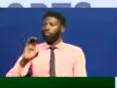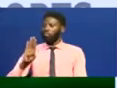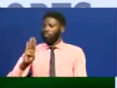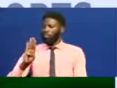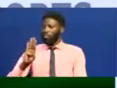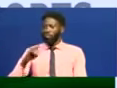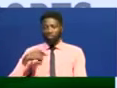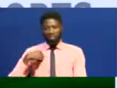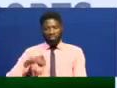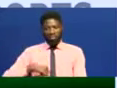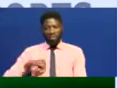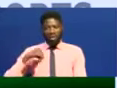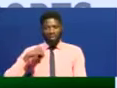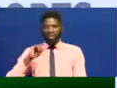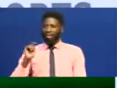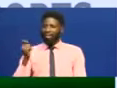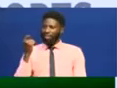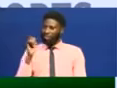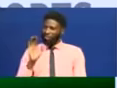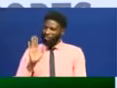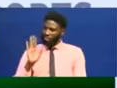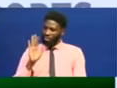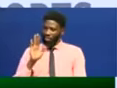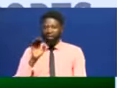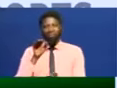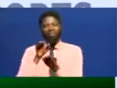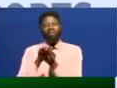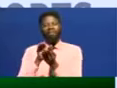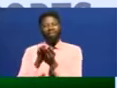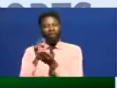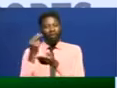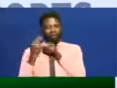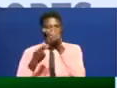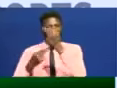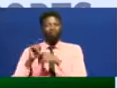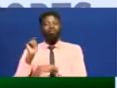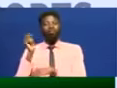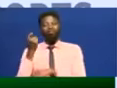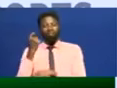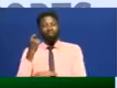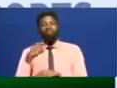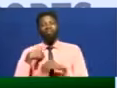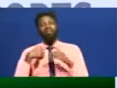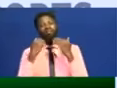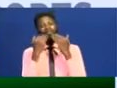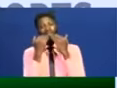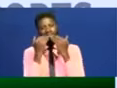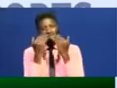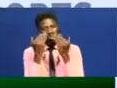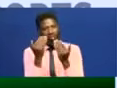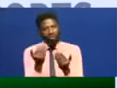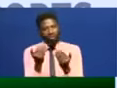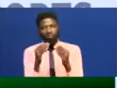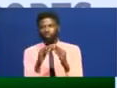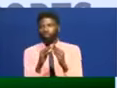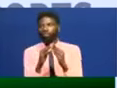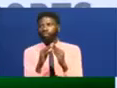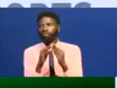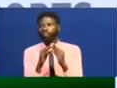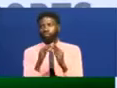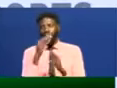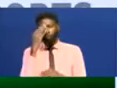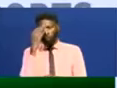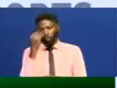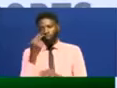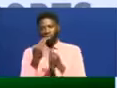Bank, with an incredible Kenyan pedigree and history. I want to thank that bank for the partnership that we are working